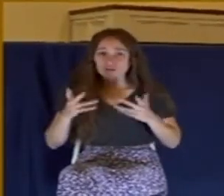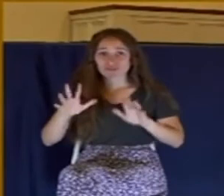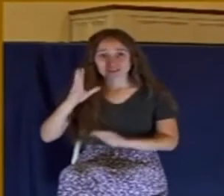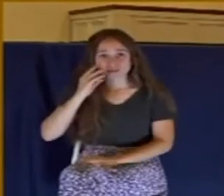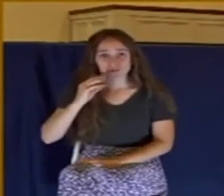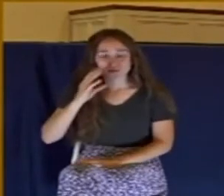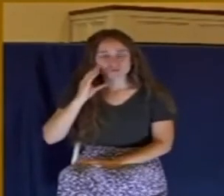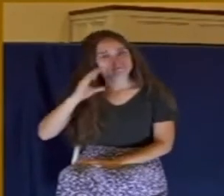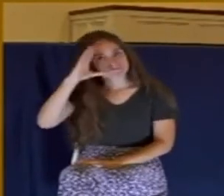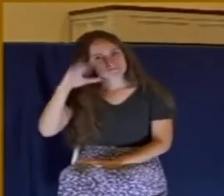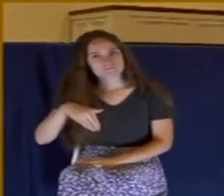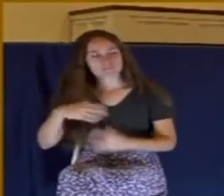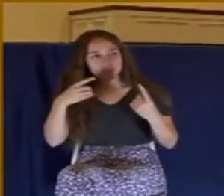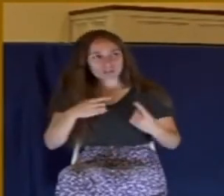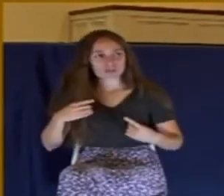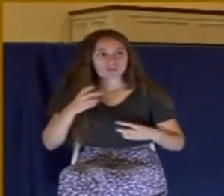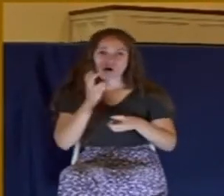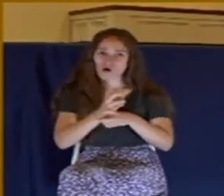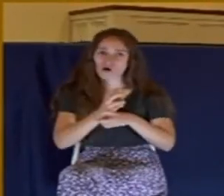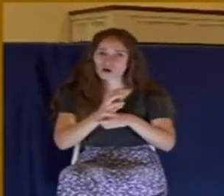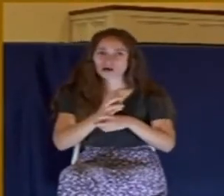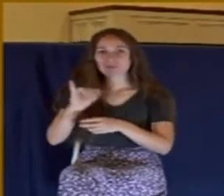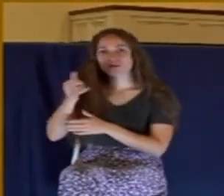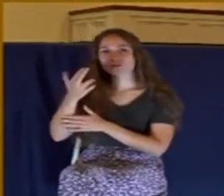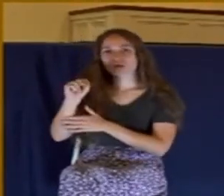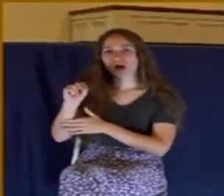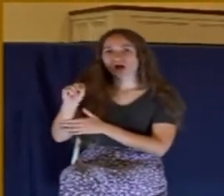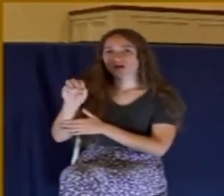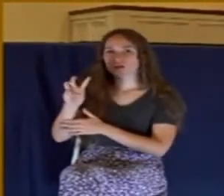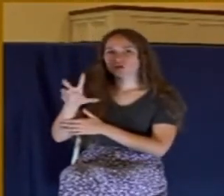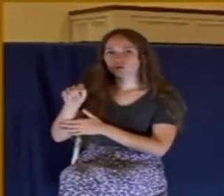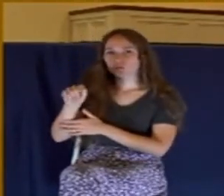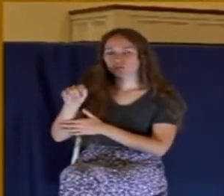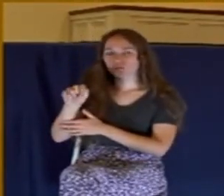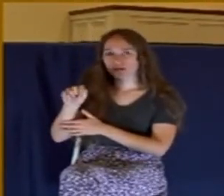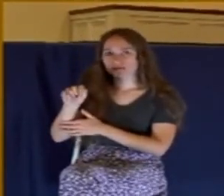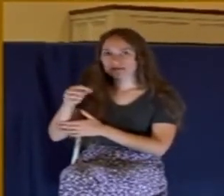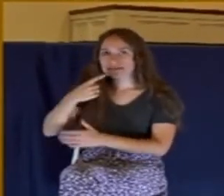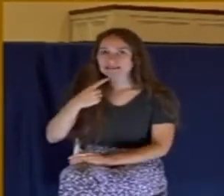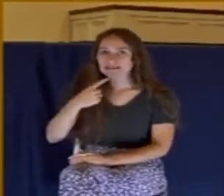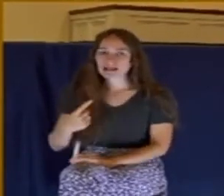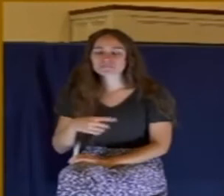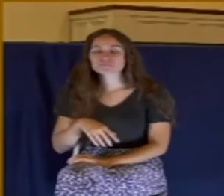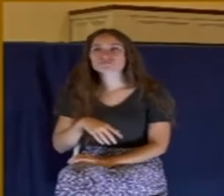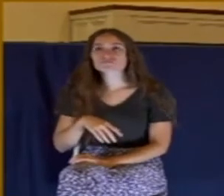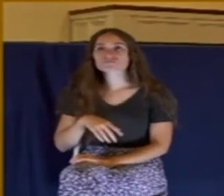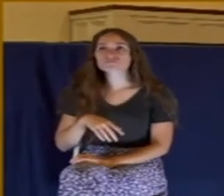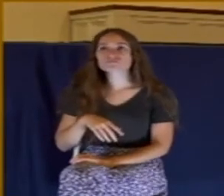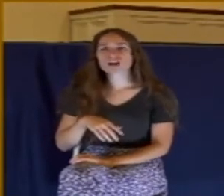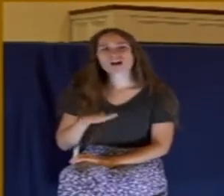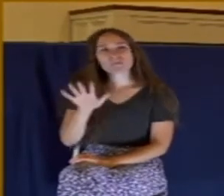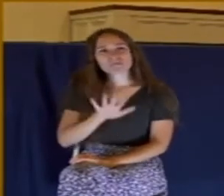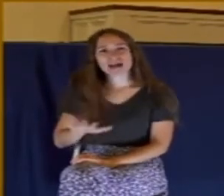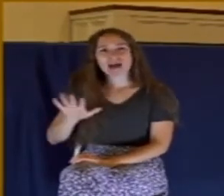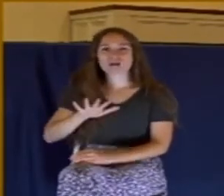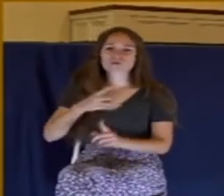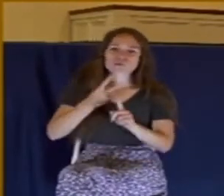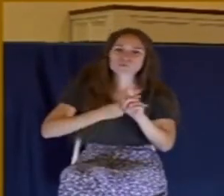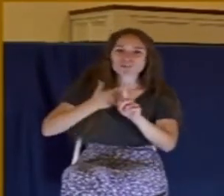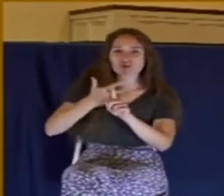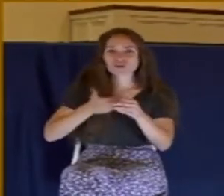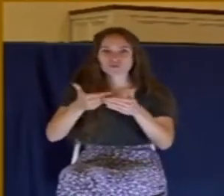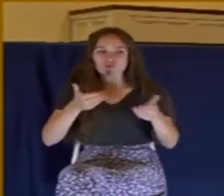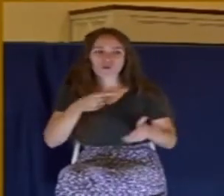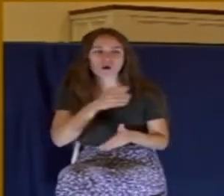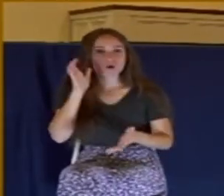those days, this is what John Newton said. Listen to what he said. I think it's so profound. He said, I believe it was about 2 or 3 months before her death when I was walking up and